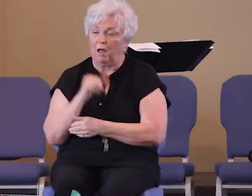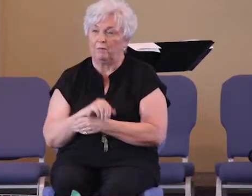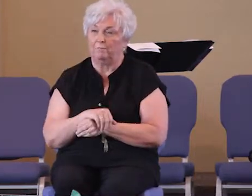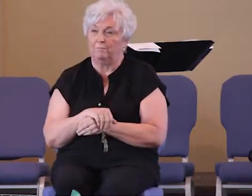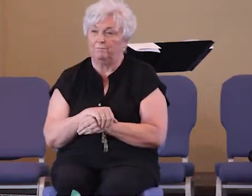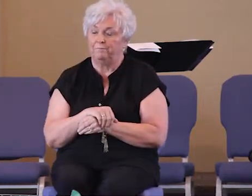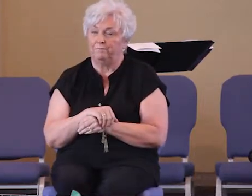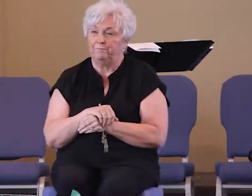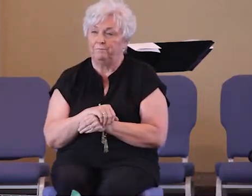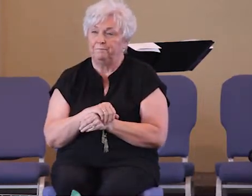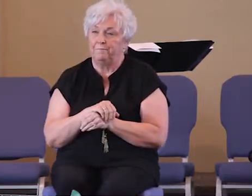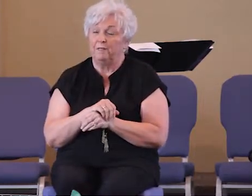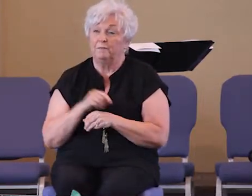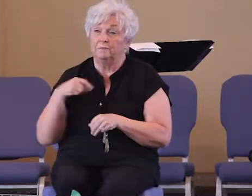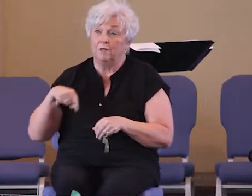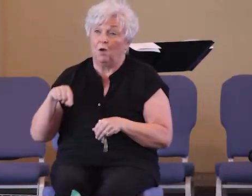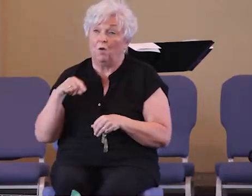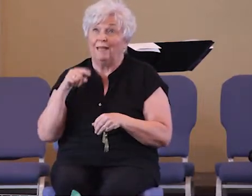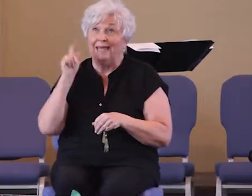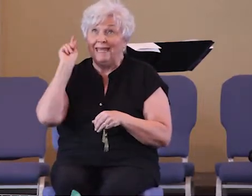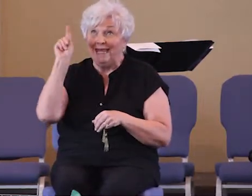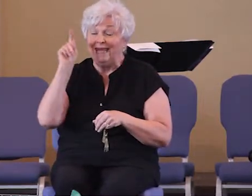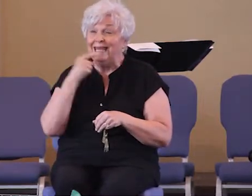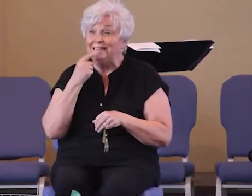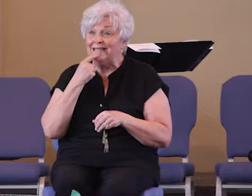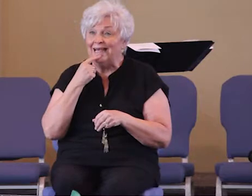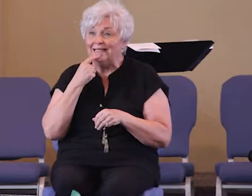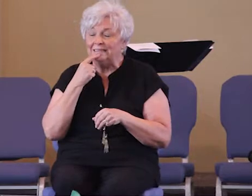And so He says, be diligent.